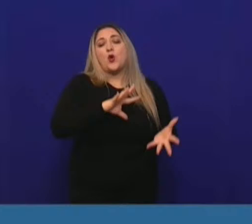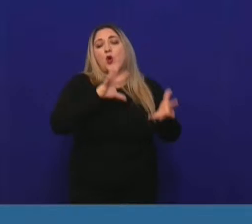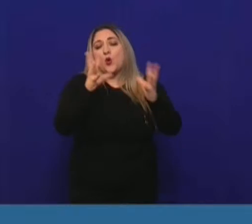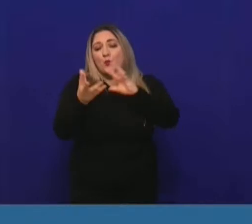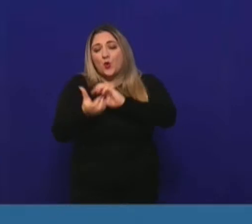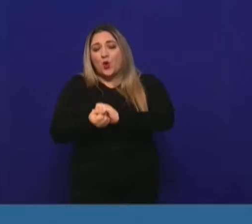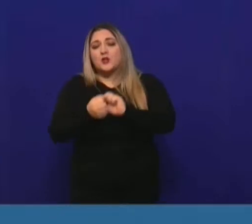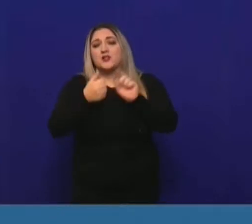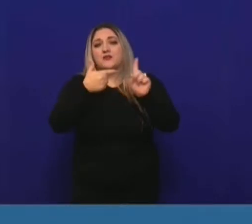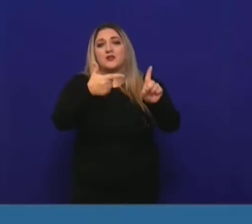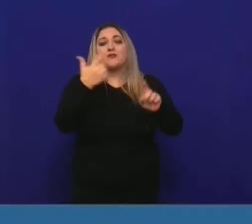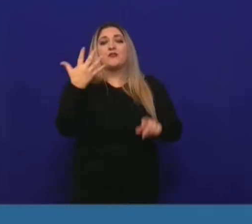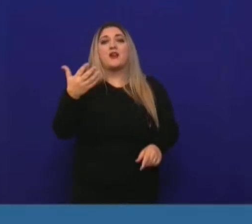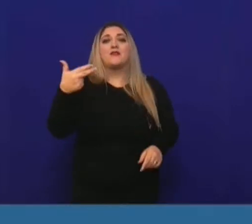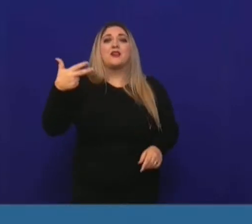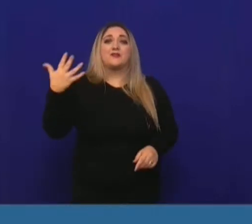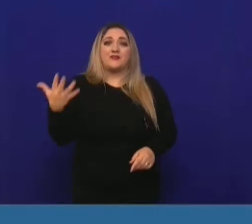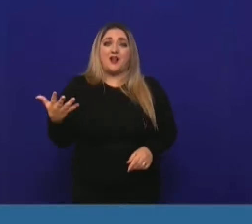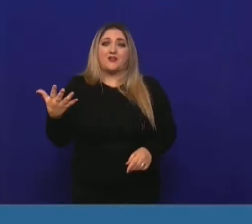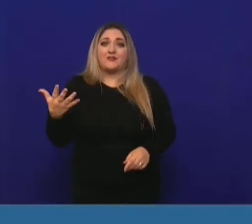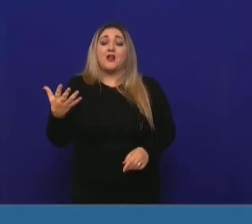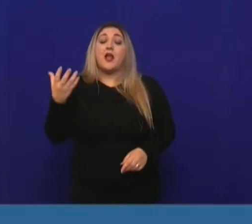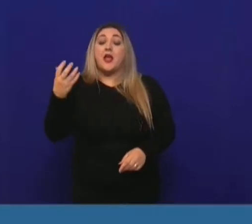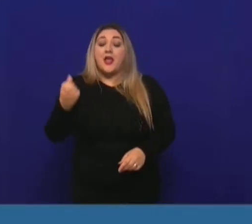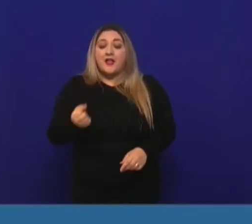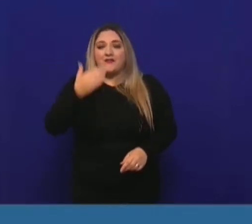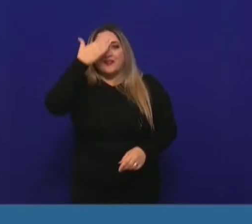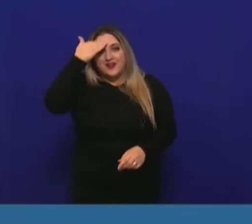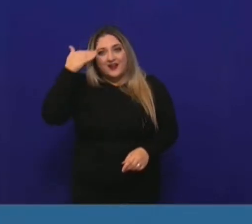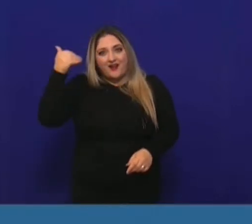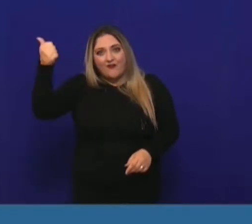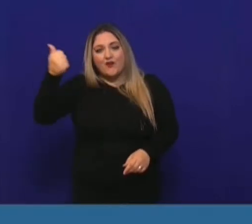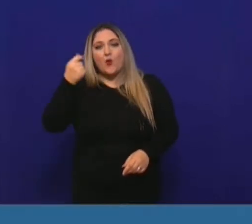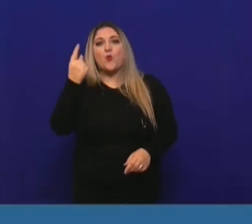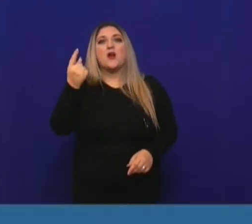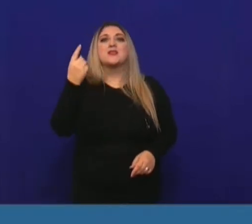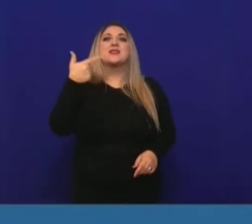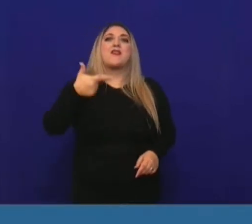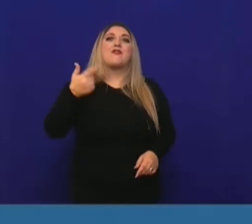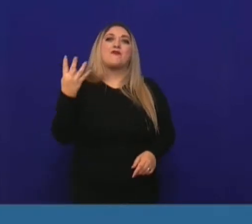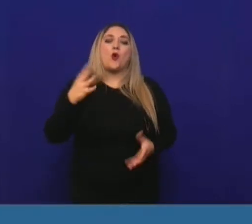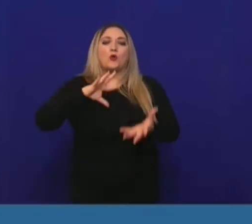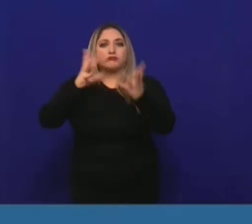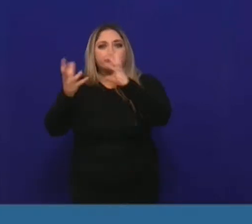17,585. We had 174 persons who have recovered. So the total recovered is